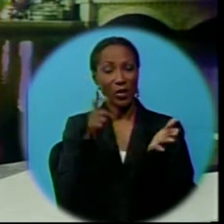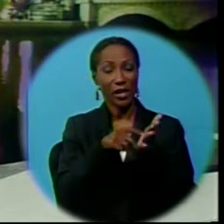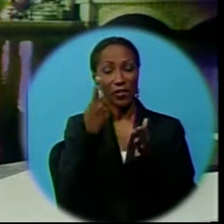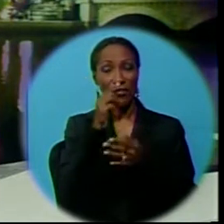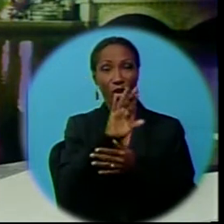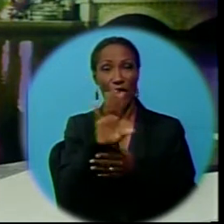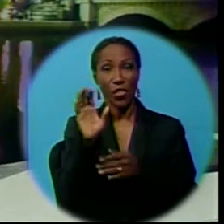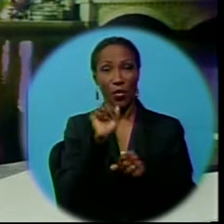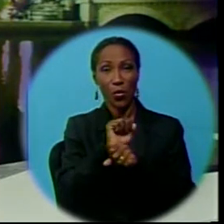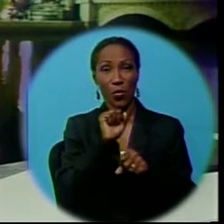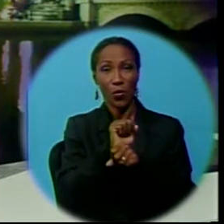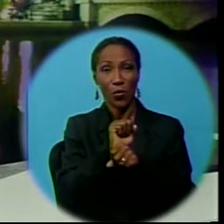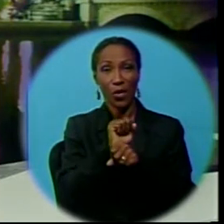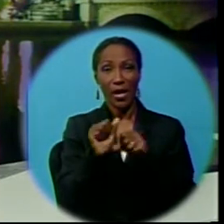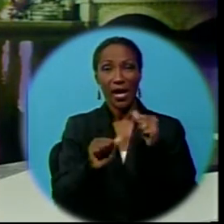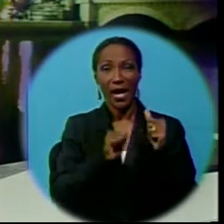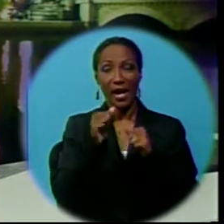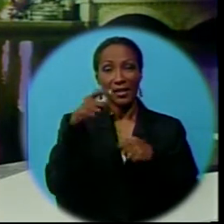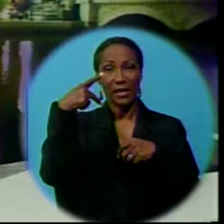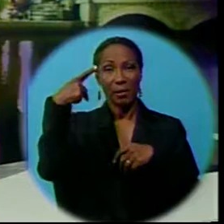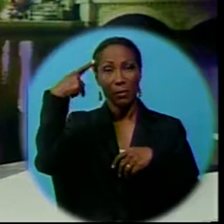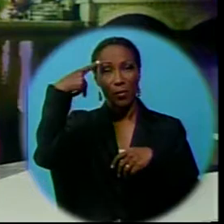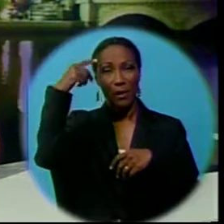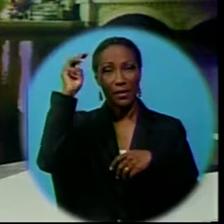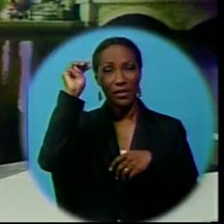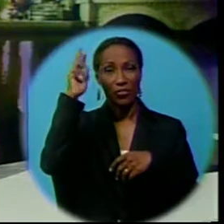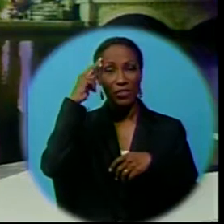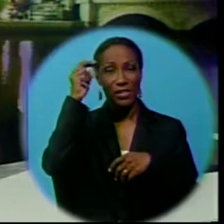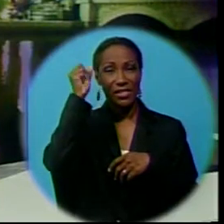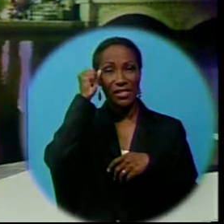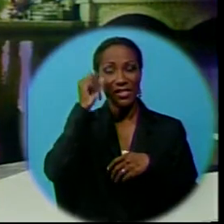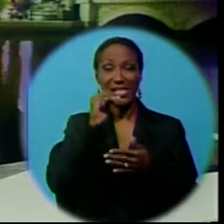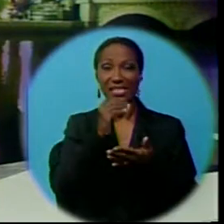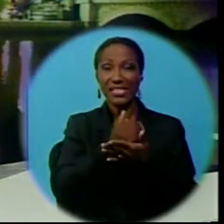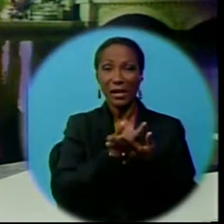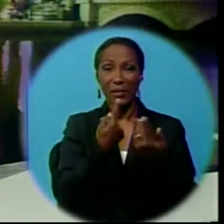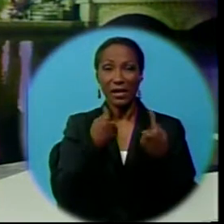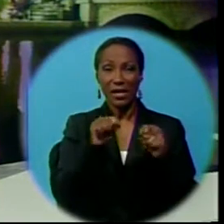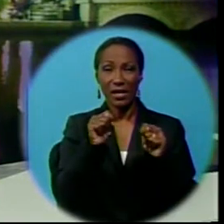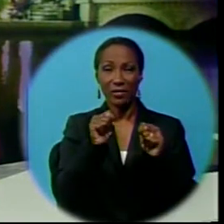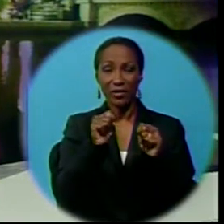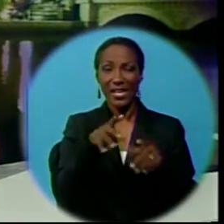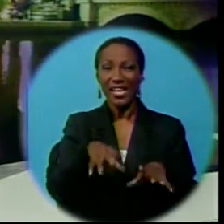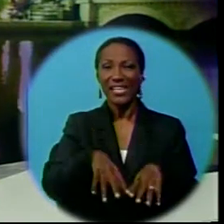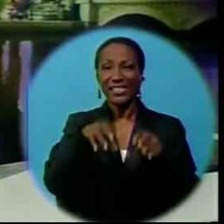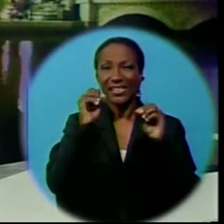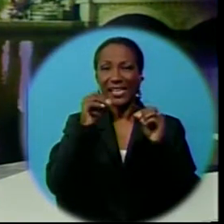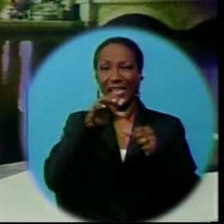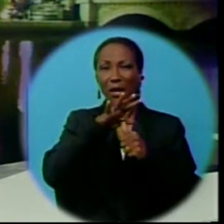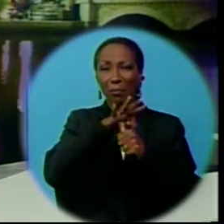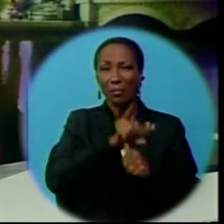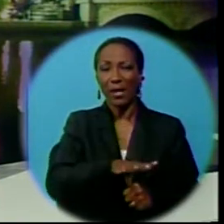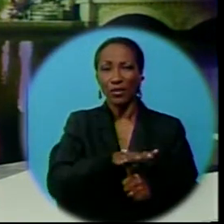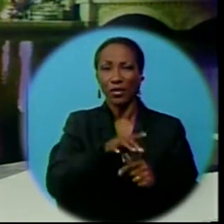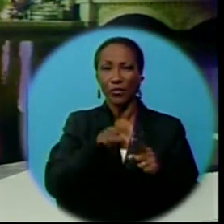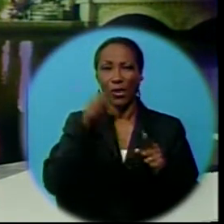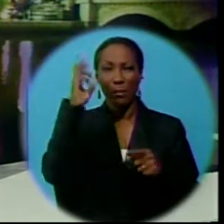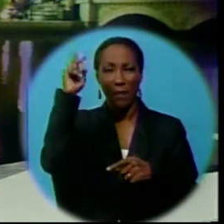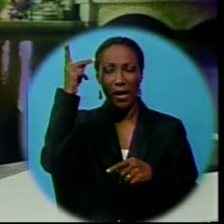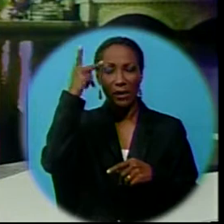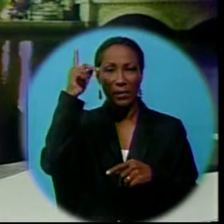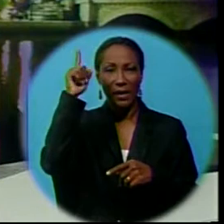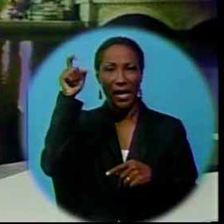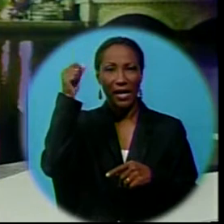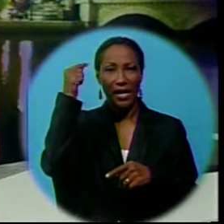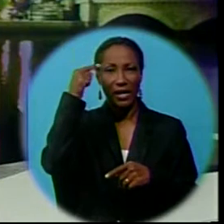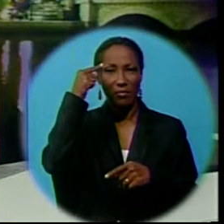Minister Richard Seeley says some of their efforts have taken the pressure off members of Parliament and government. He adds that many continue